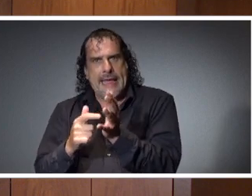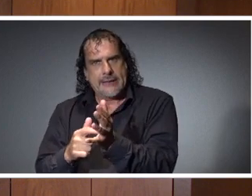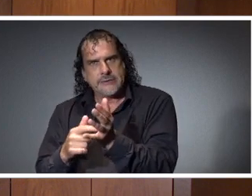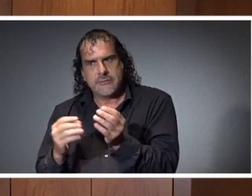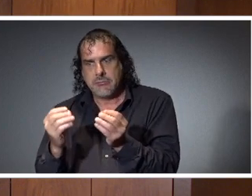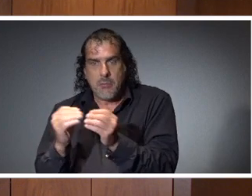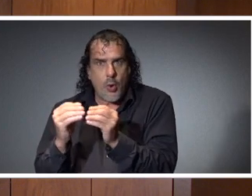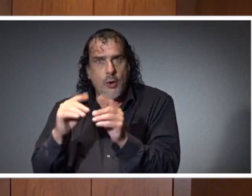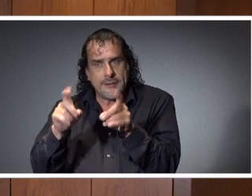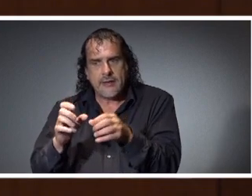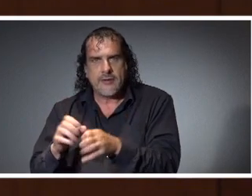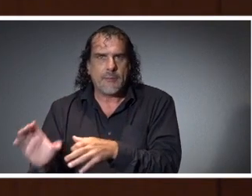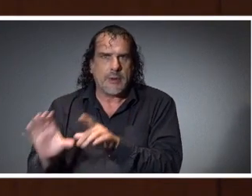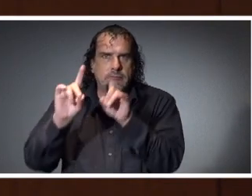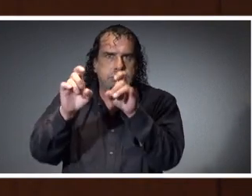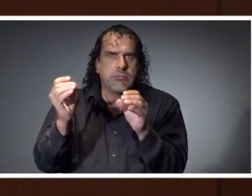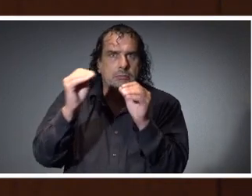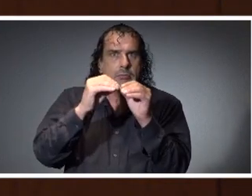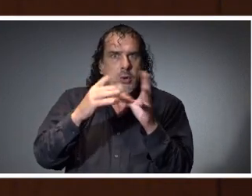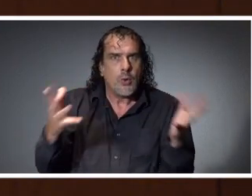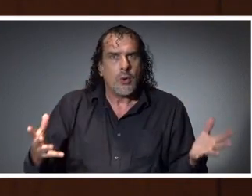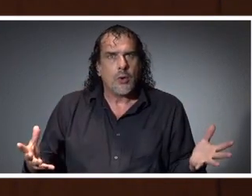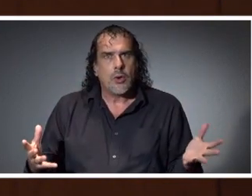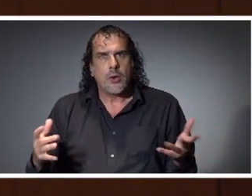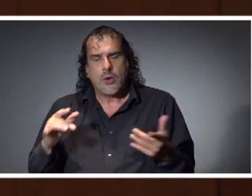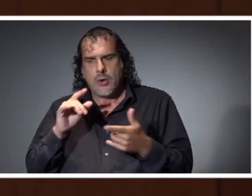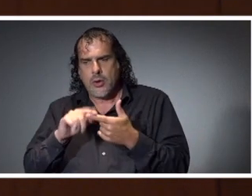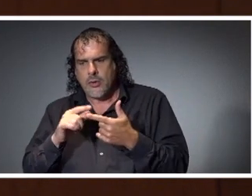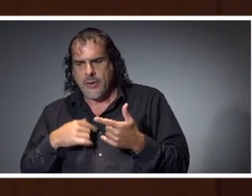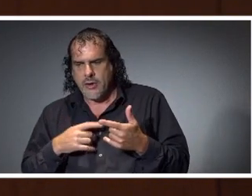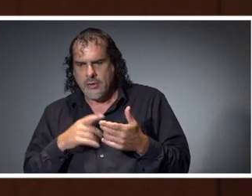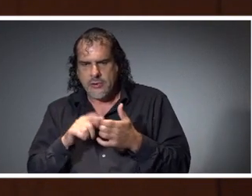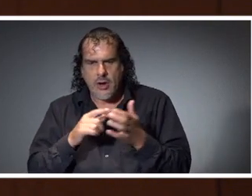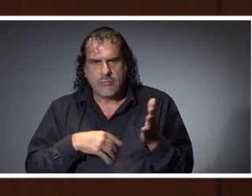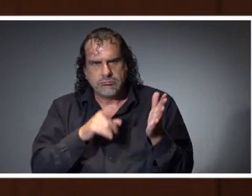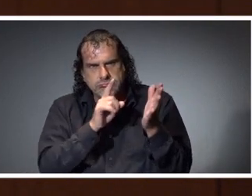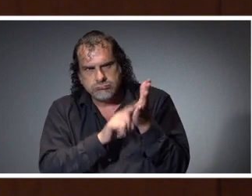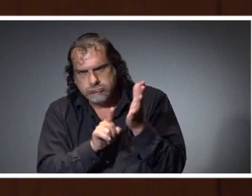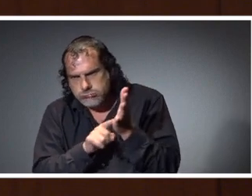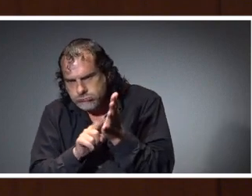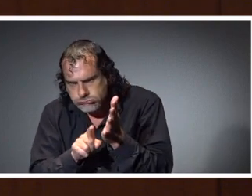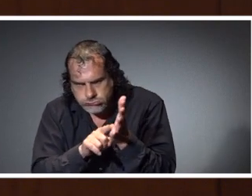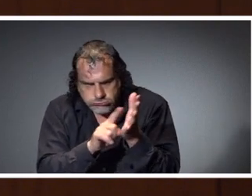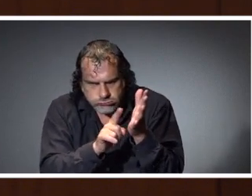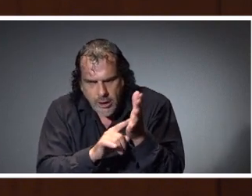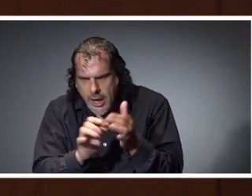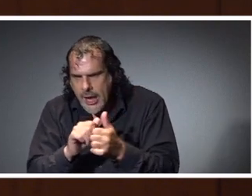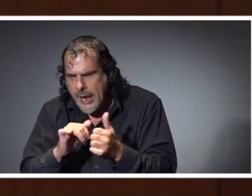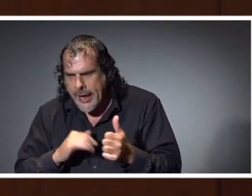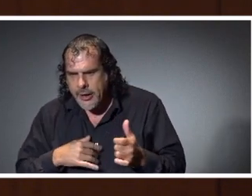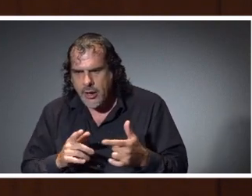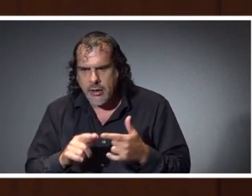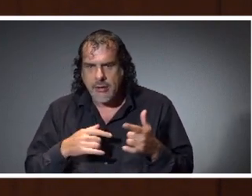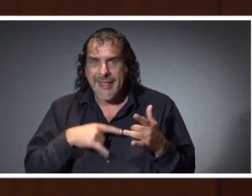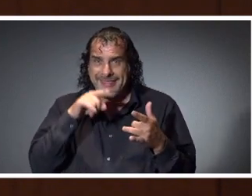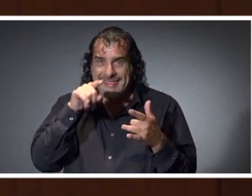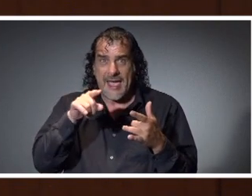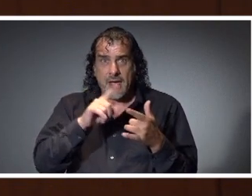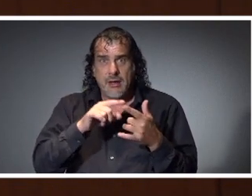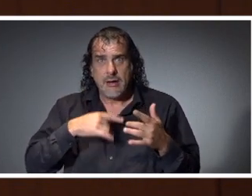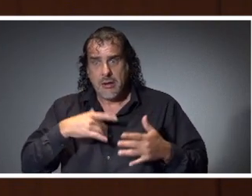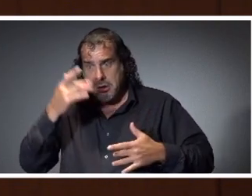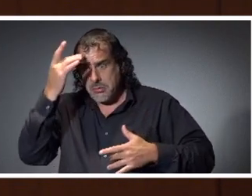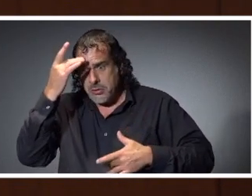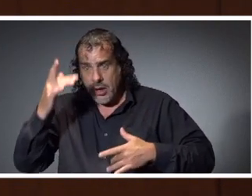surprising. There are almost two different types of tests, right? There's our surveillance and then our symptom-based testing. And so our symptom-based testing is going